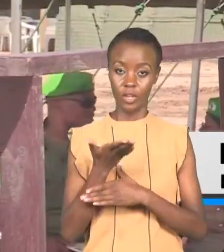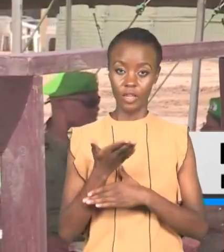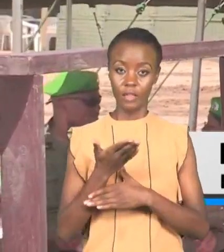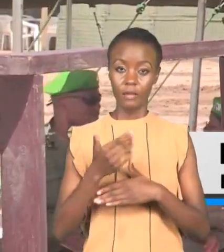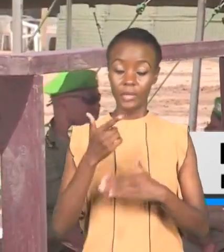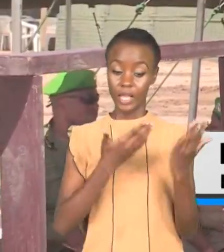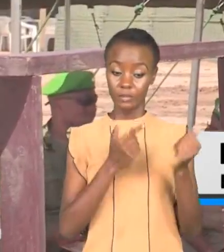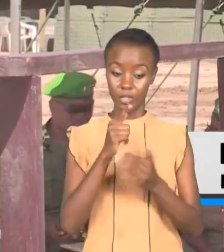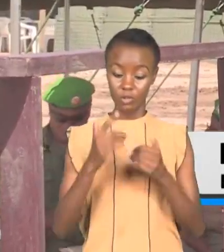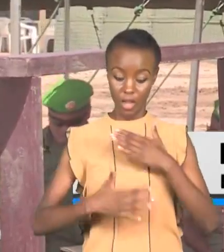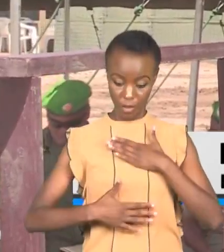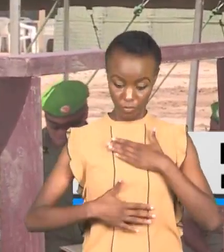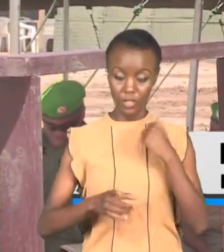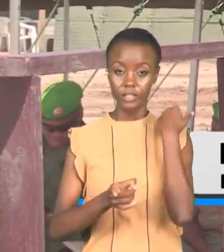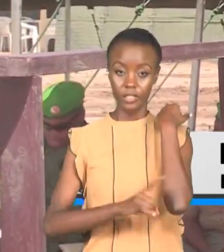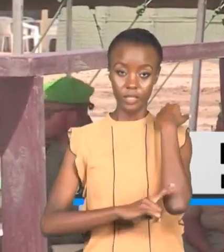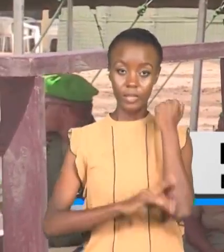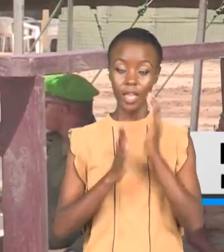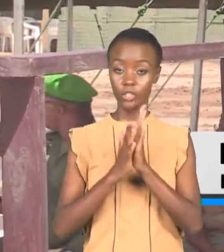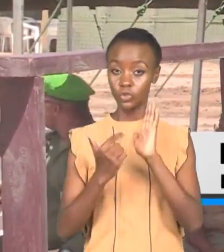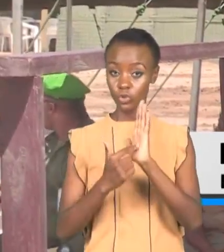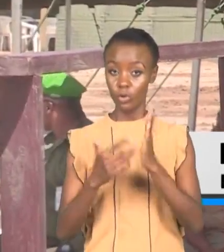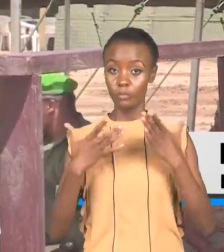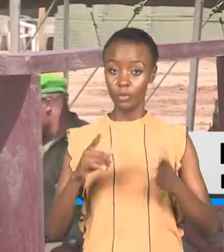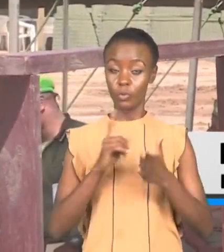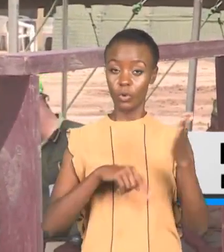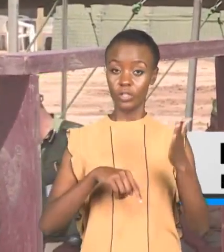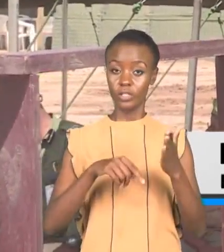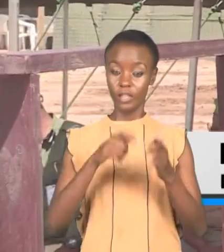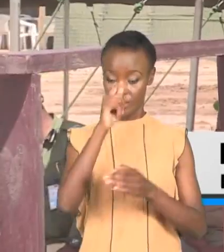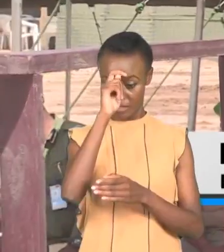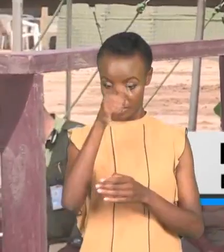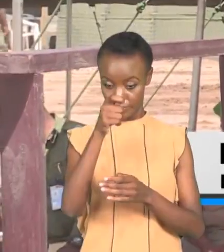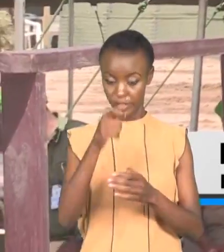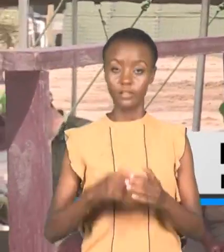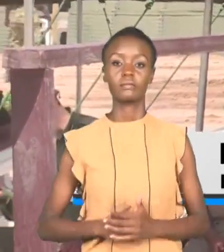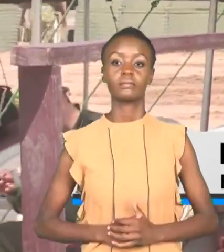humble, disciplined, and treat people with respect.